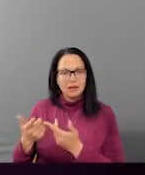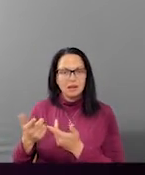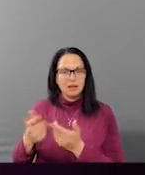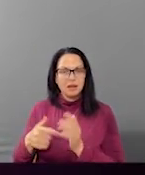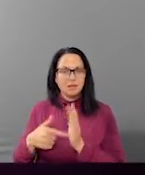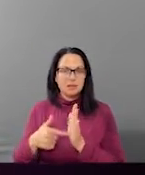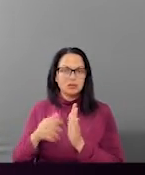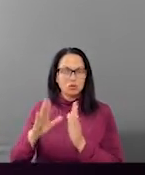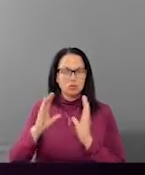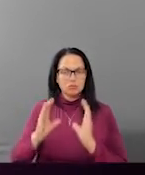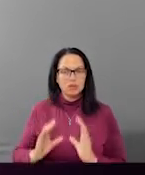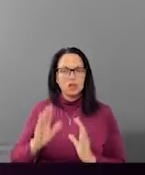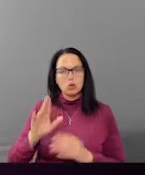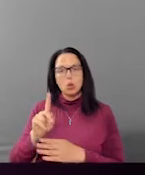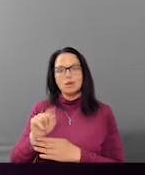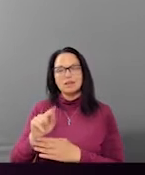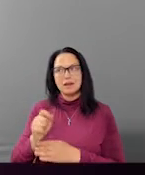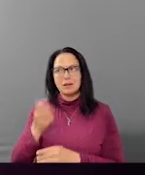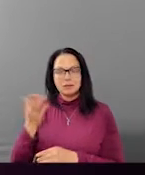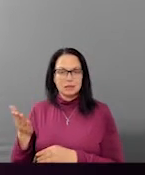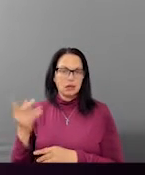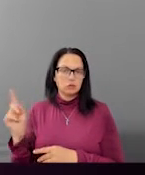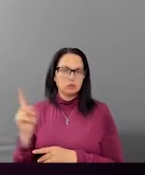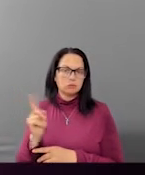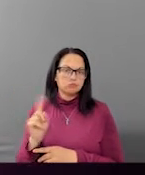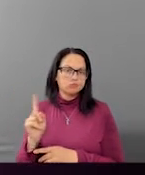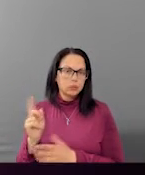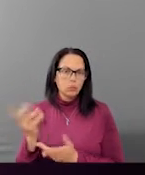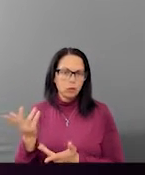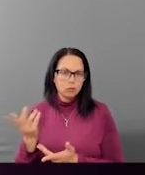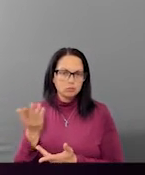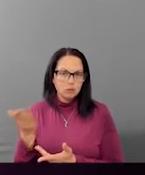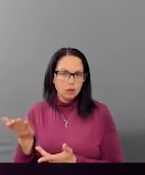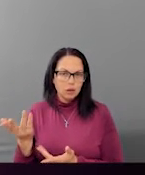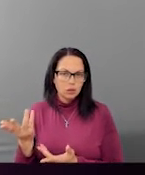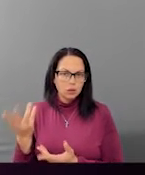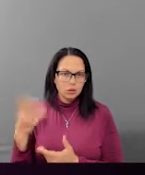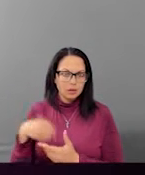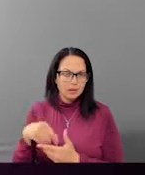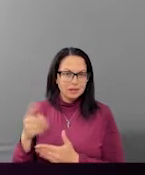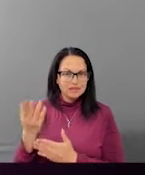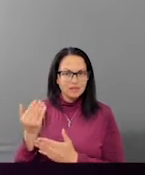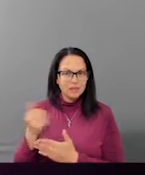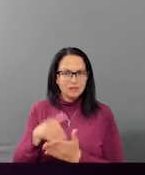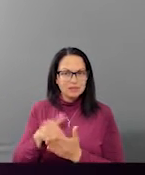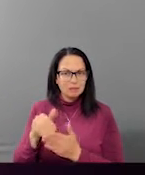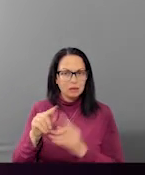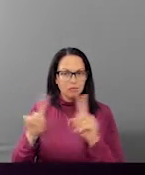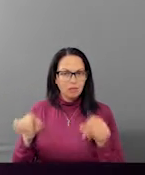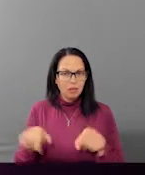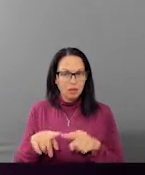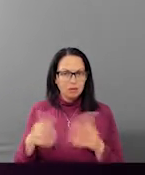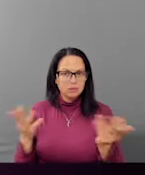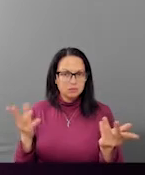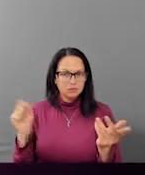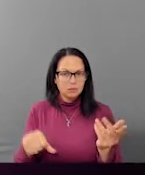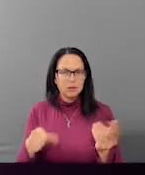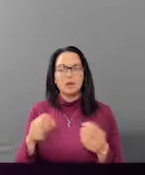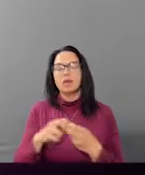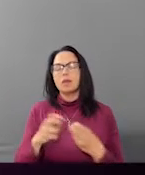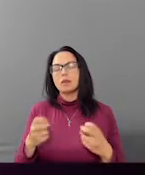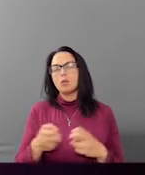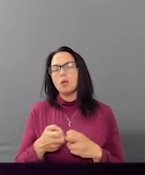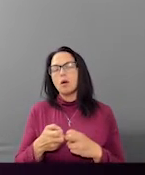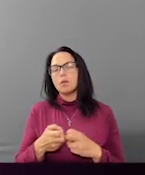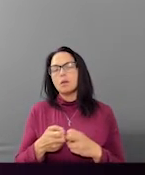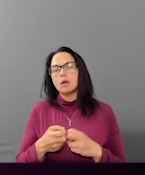client, your data's in here somewhere in these 15 million blocks. And now the problem is that